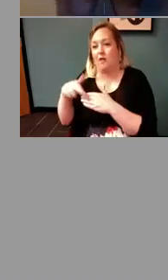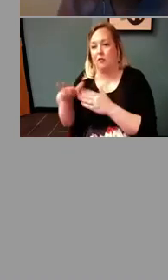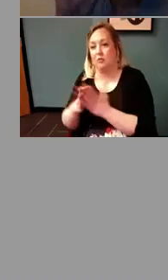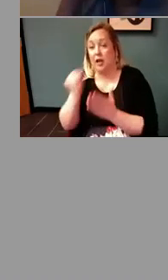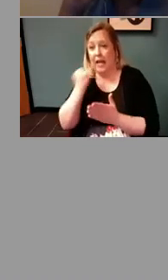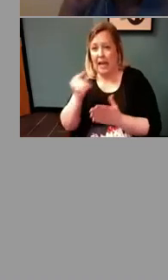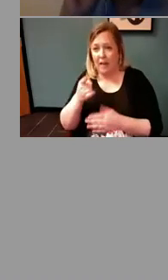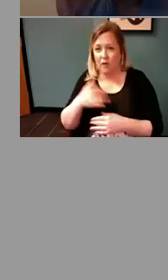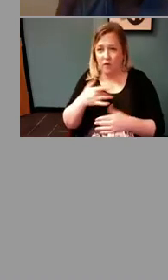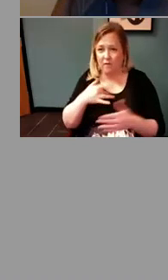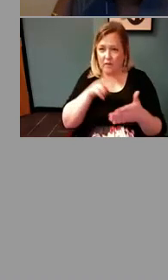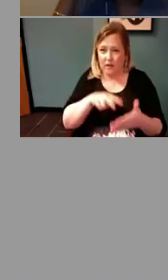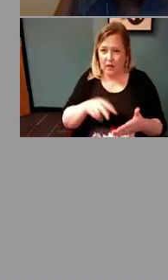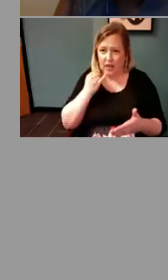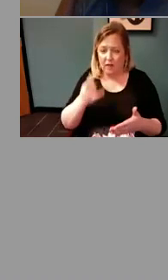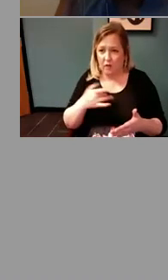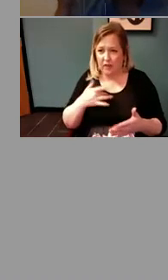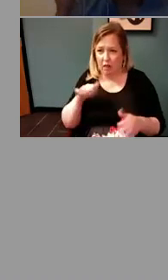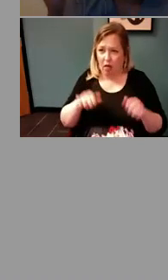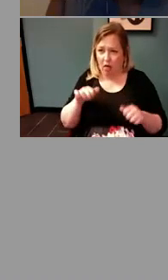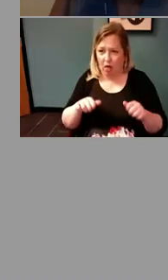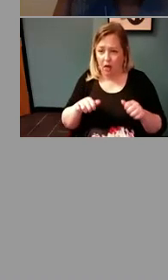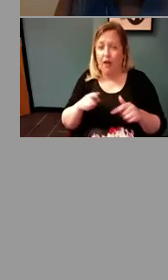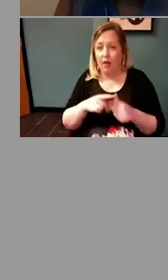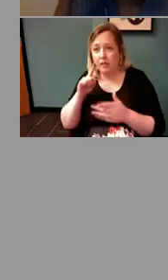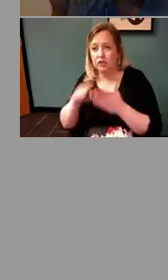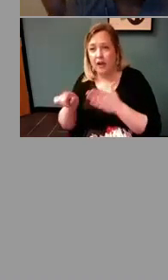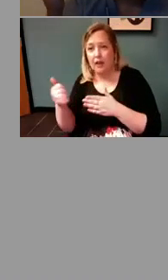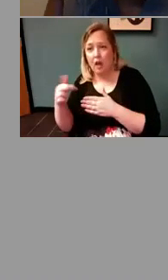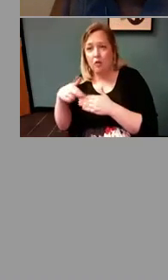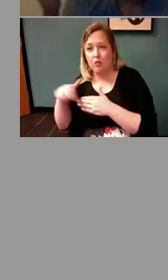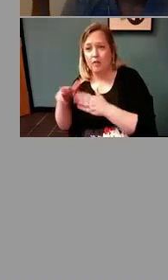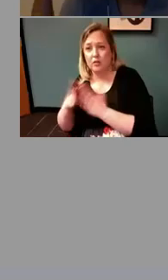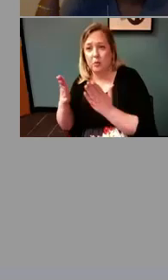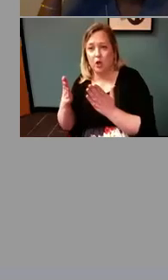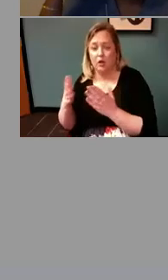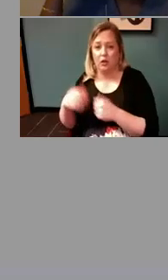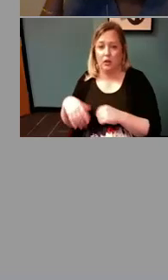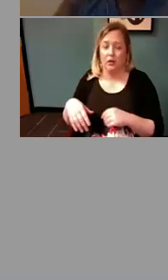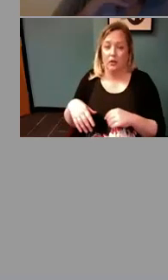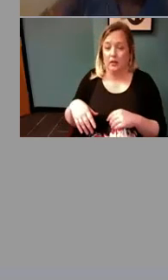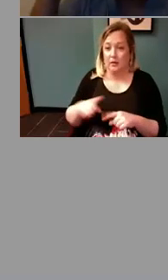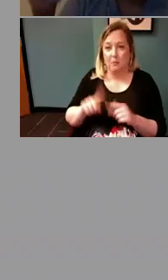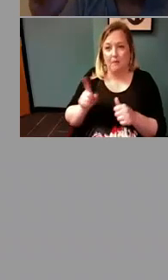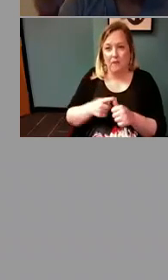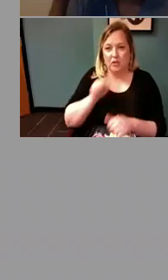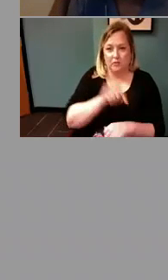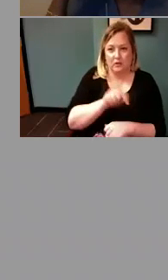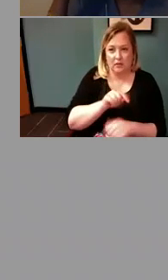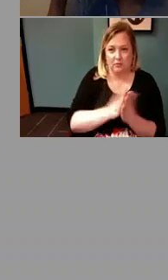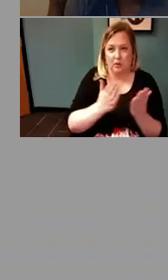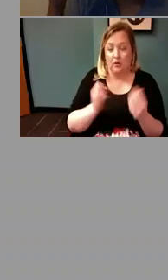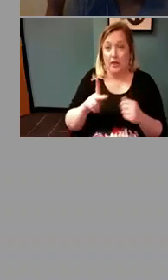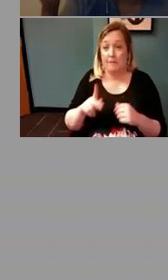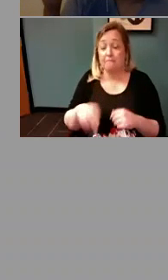book, but always follow the Corman book. It should be, yes, chapter 22. It should be a goal to finish. So for all of you, it